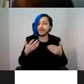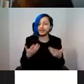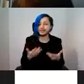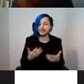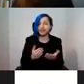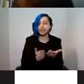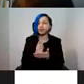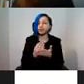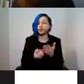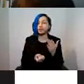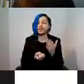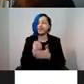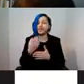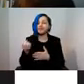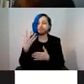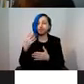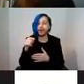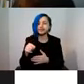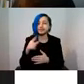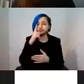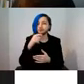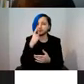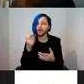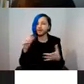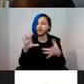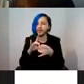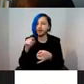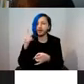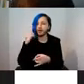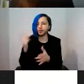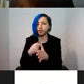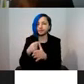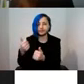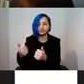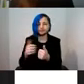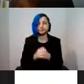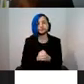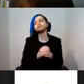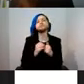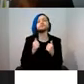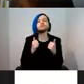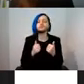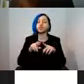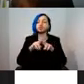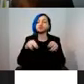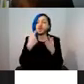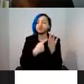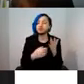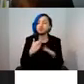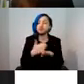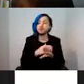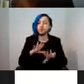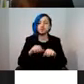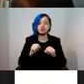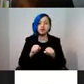Eventbrite, you will get a link to this as well, which is great. So just a little bit of housekeeping. I'm just aware that my